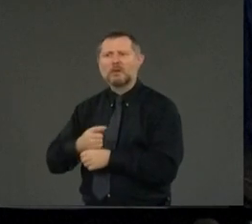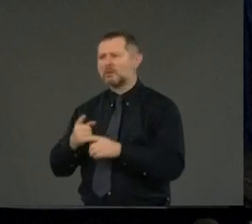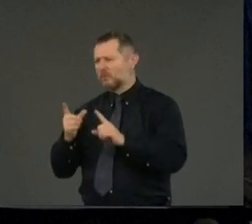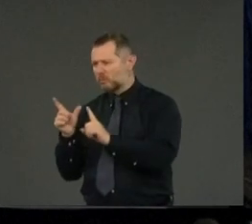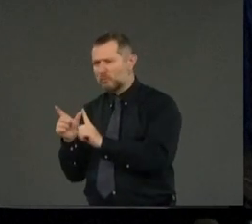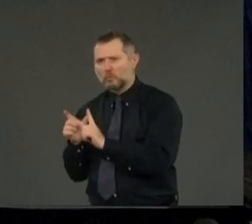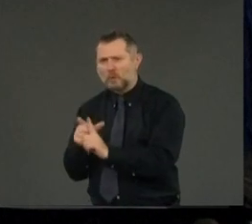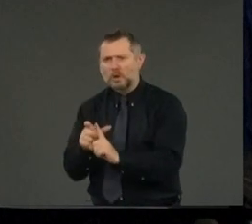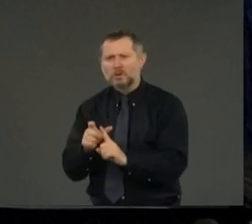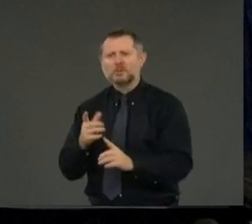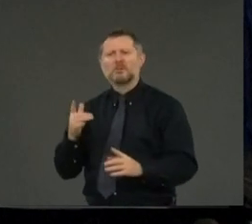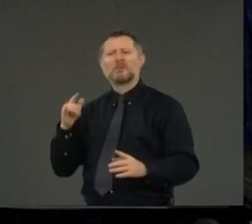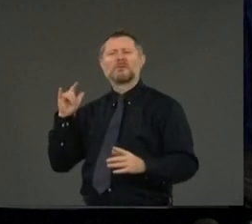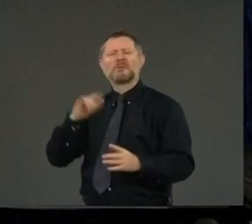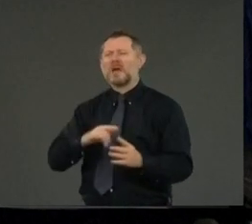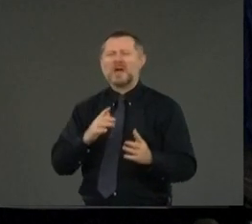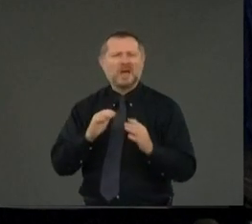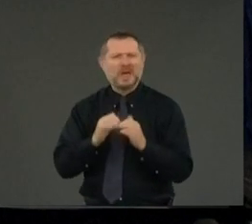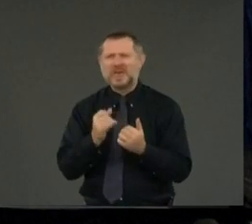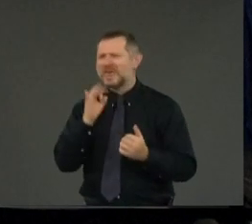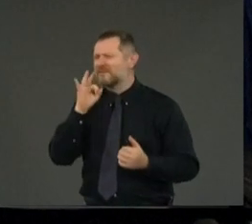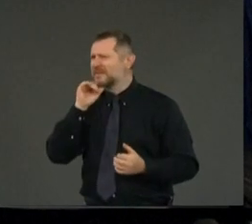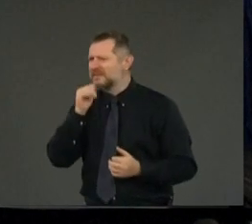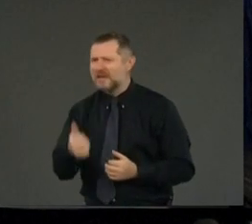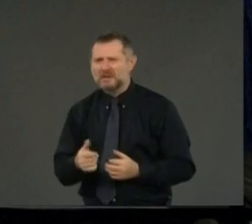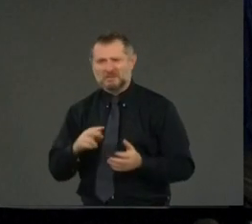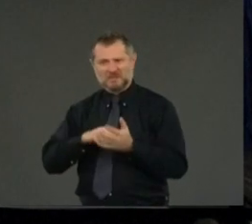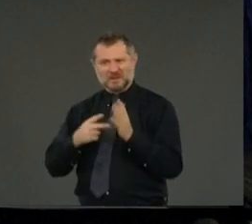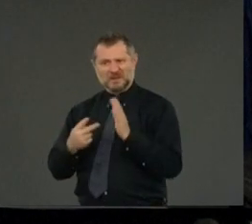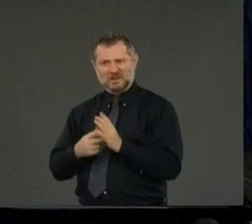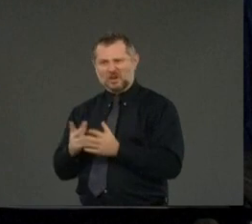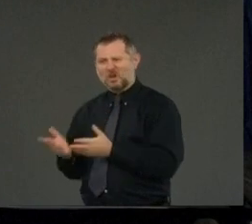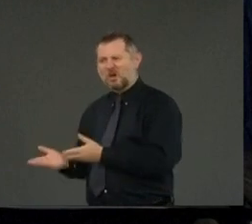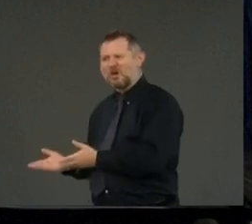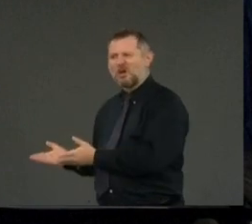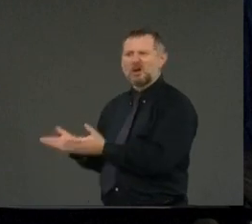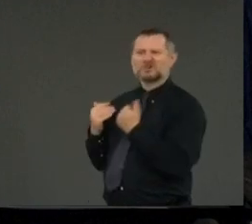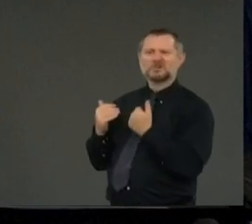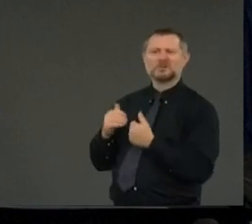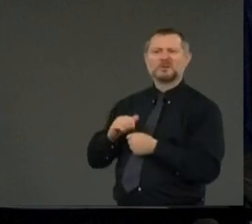of measure at the airport, because otherwise aren't you just inviting an increase in infections? Yeah.